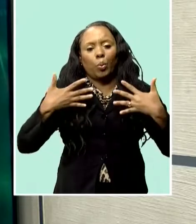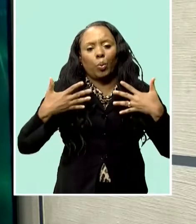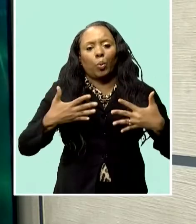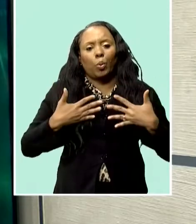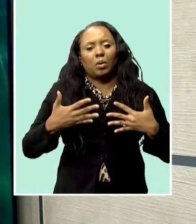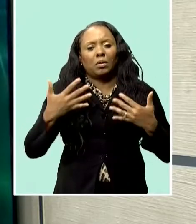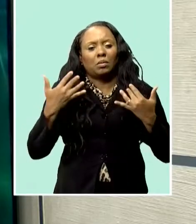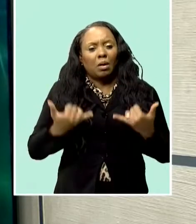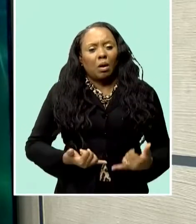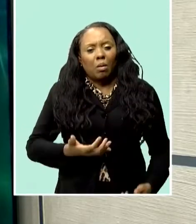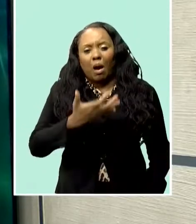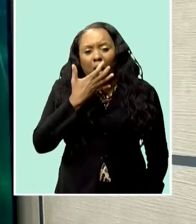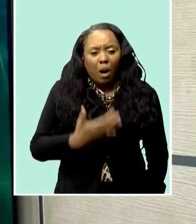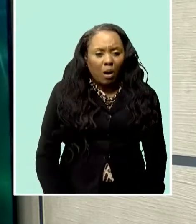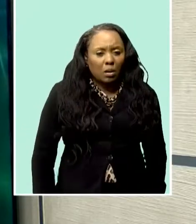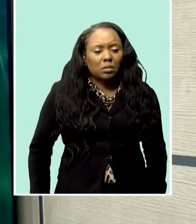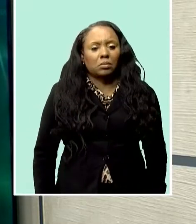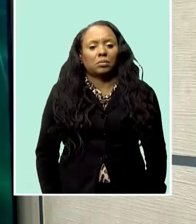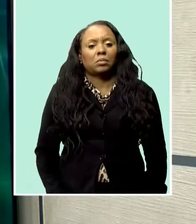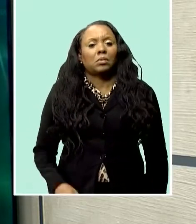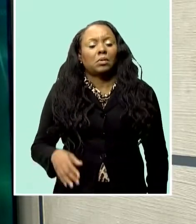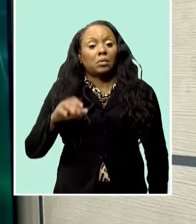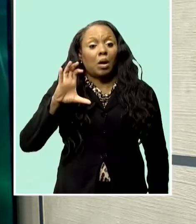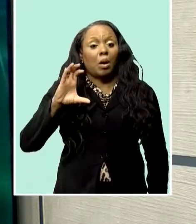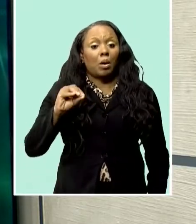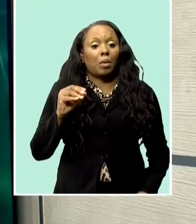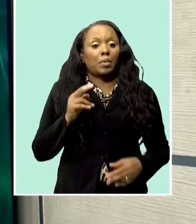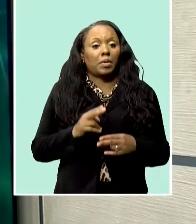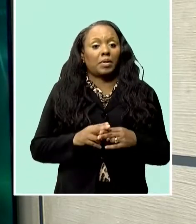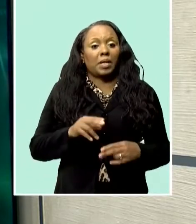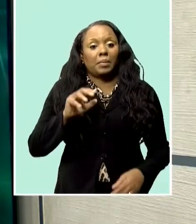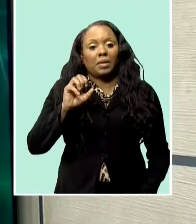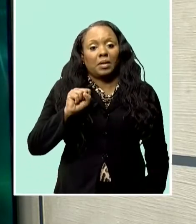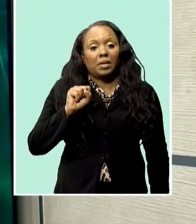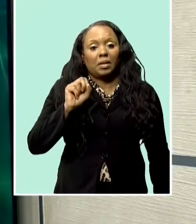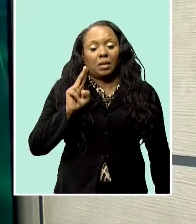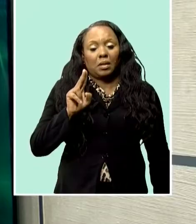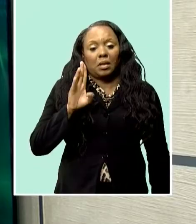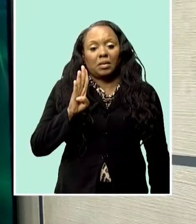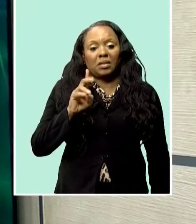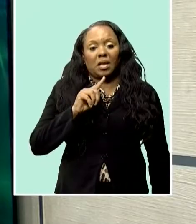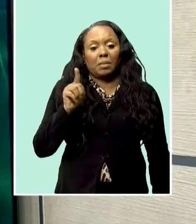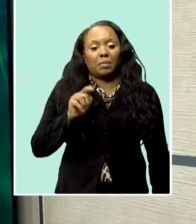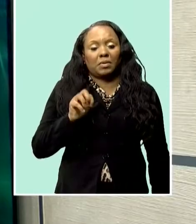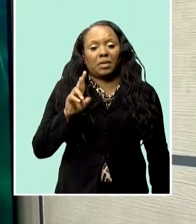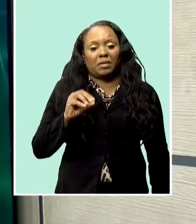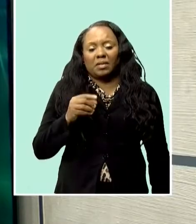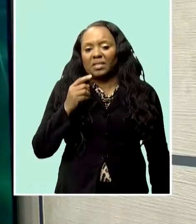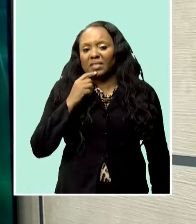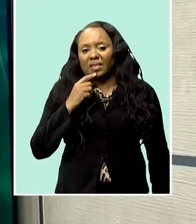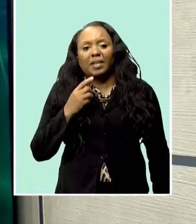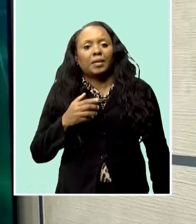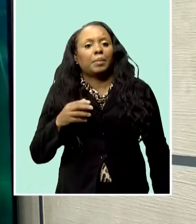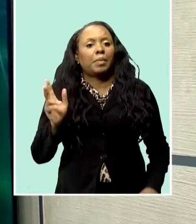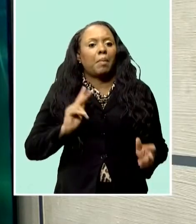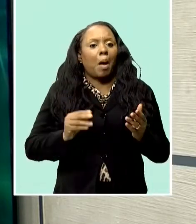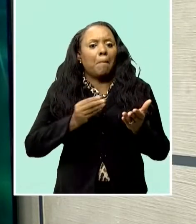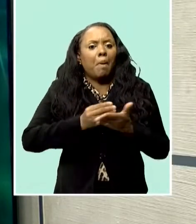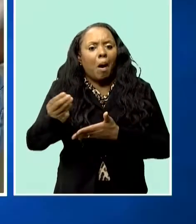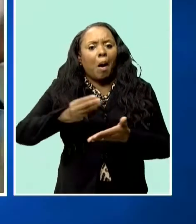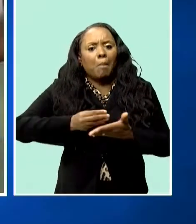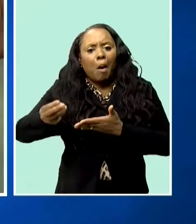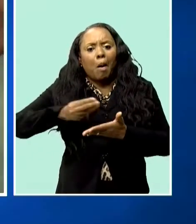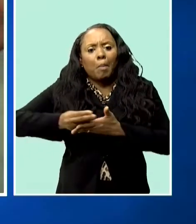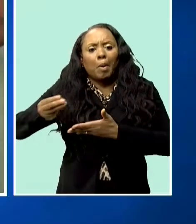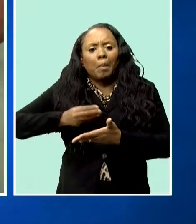heat wave. Officials at Sub-Zero Services and Cool Components said sales have tripled as Barbadians try to beat the heat. Two variants are